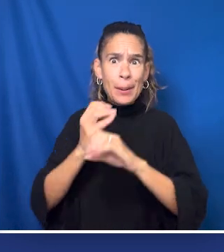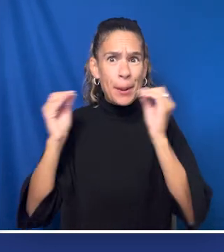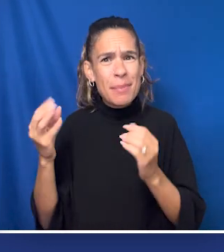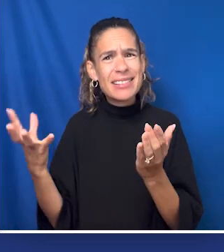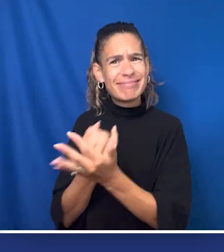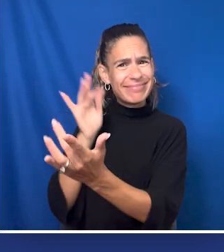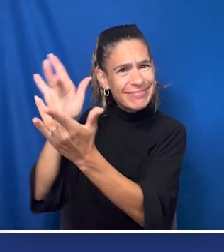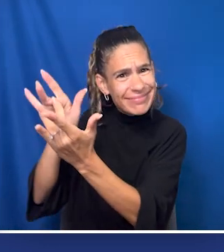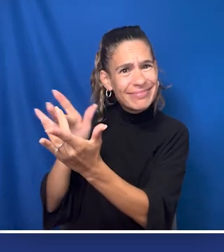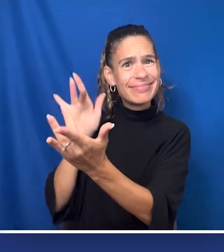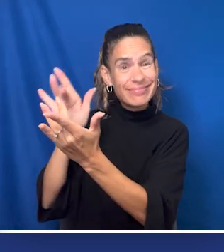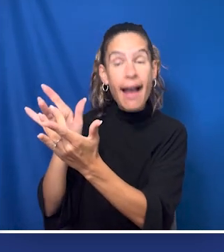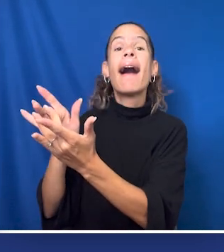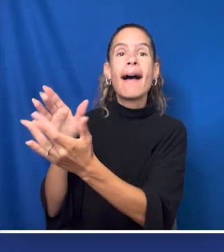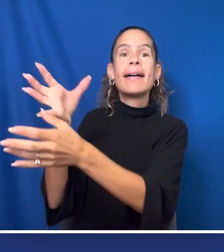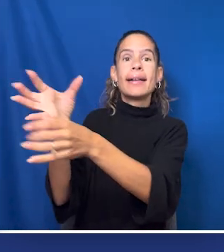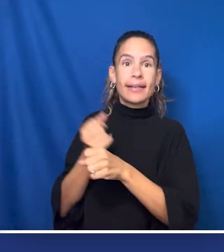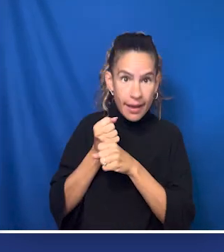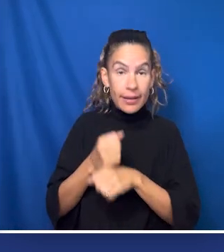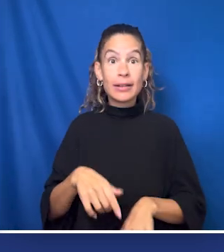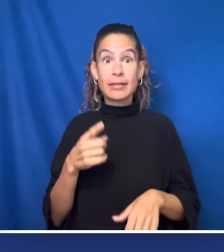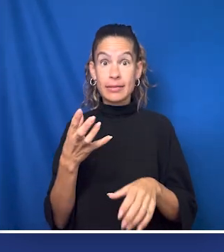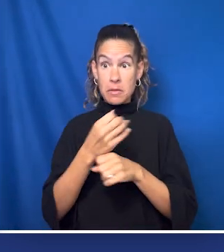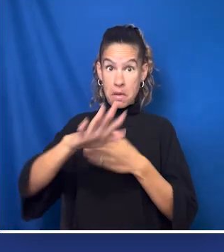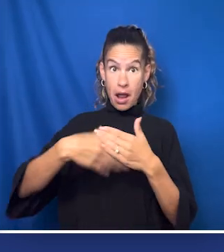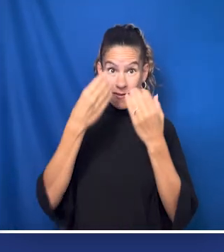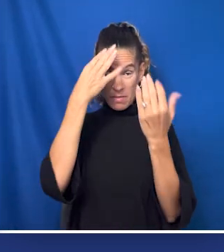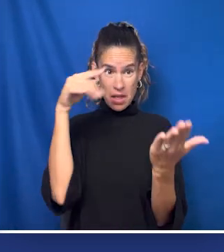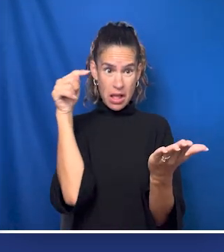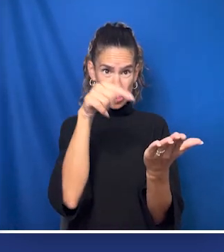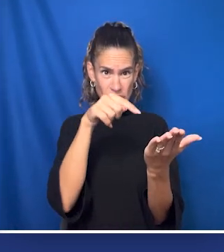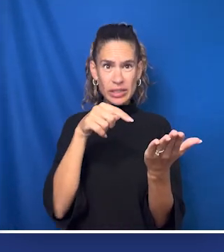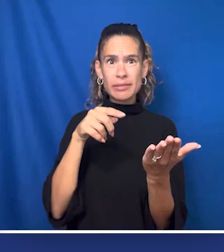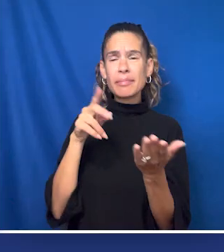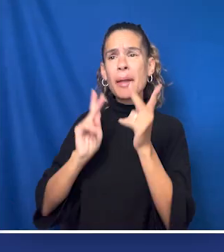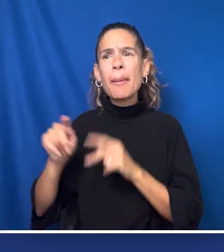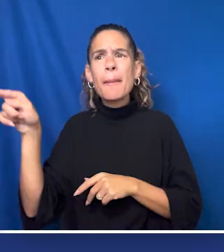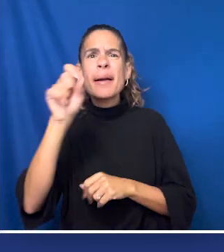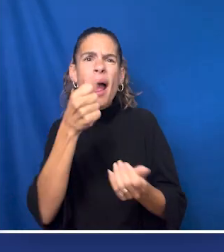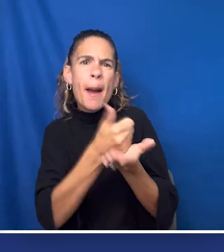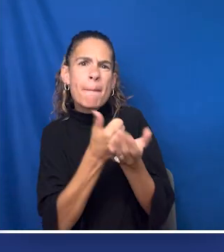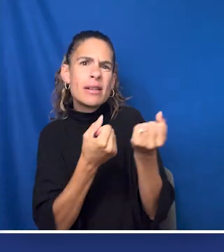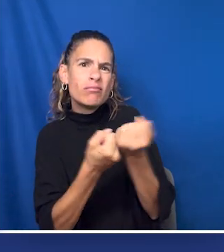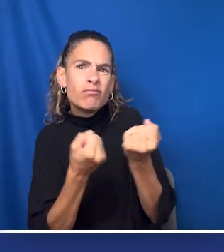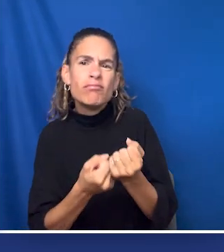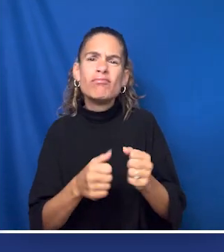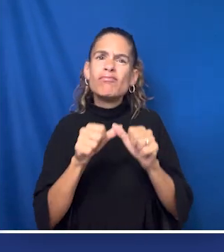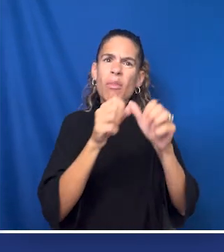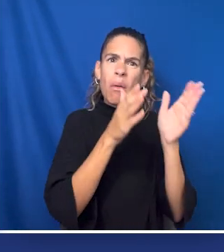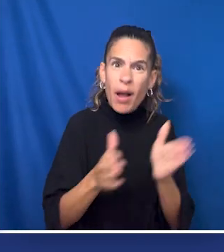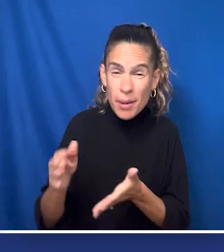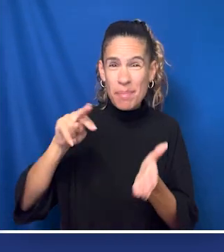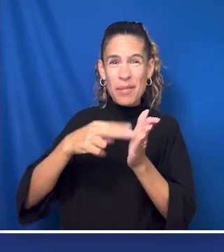you haven't gotten the documents or information you asked for. If you gather information, find support from people who can help you, and